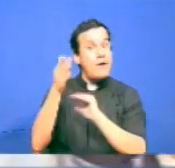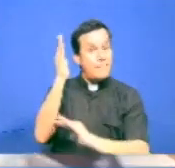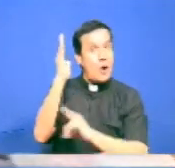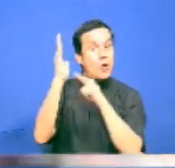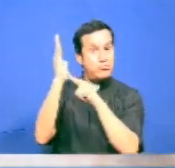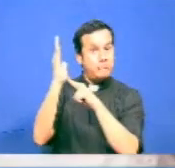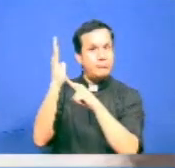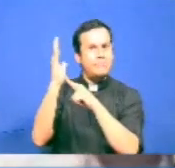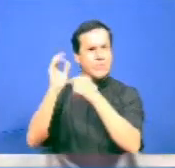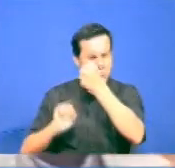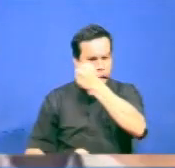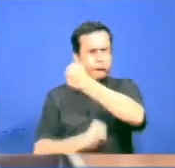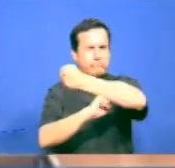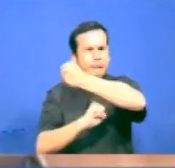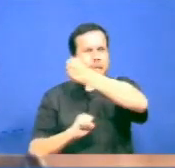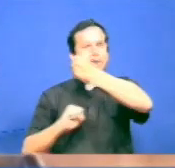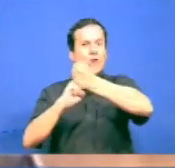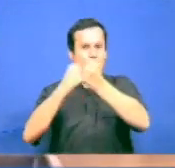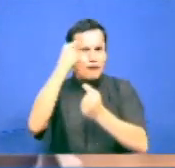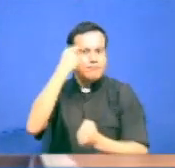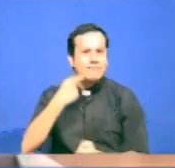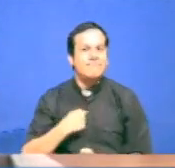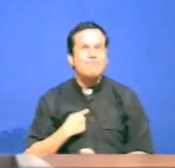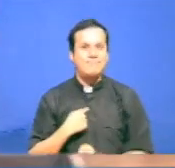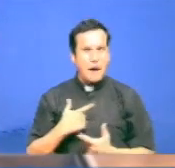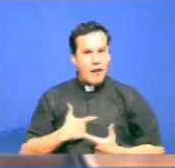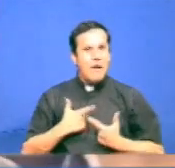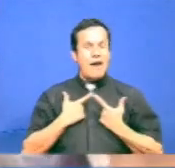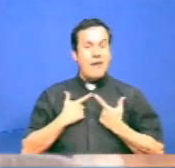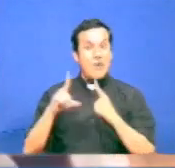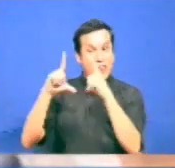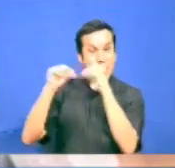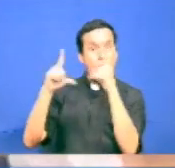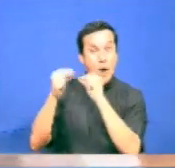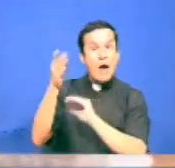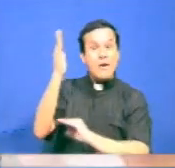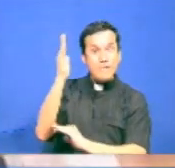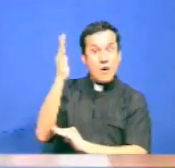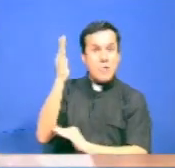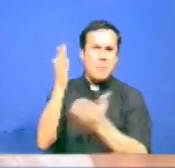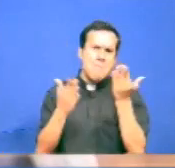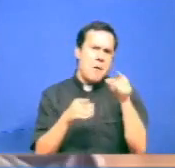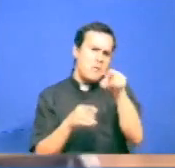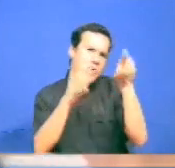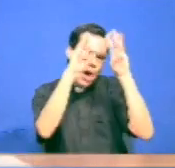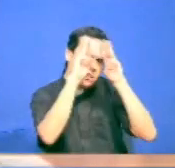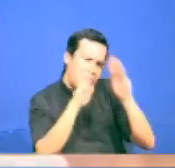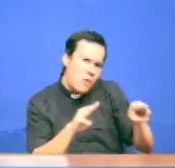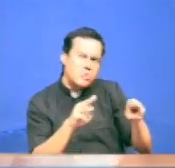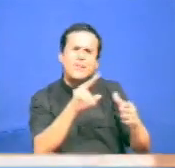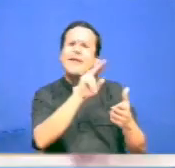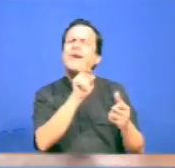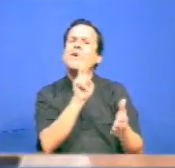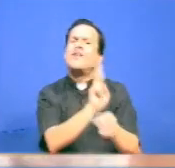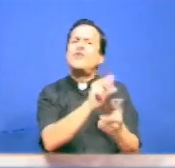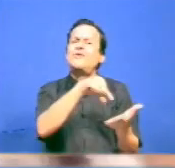are, whatever imani you belong. The word of God, it may be a Muslim, comes to you as a Quran. To